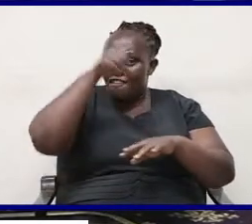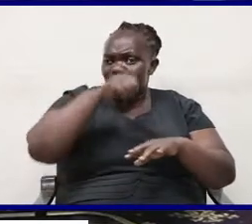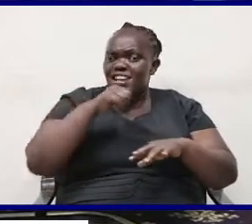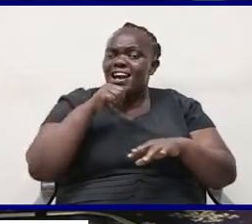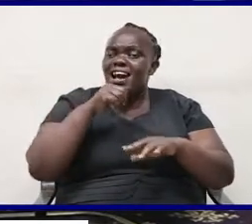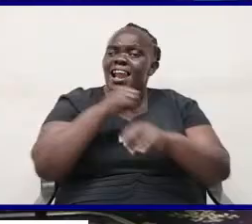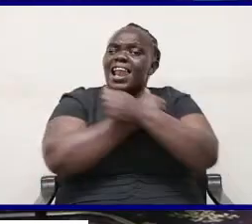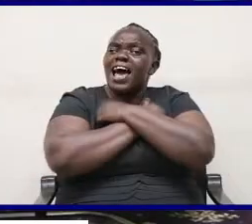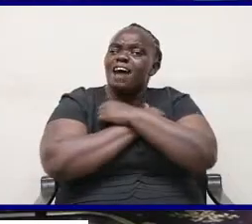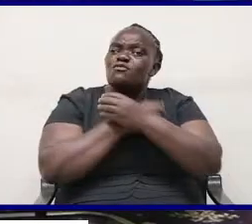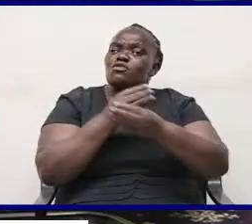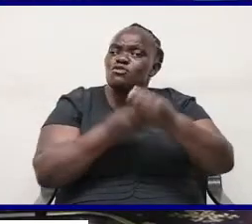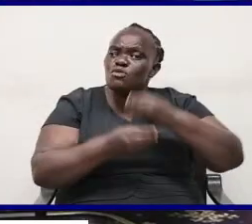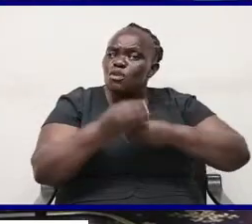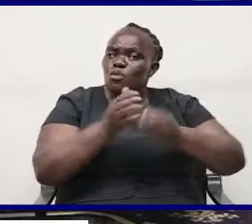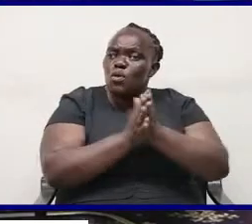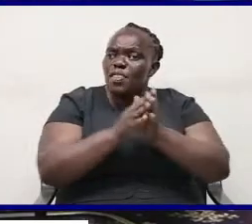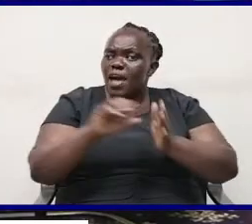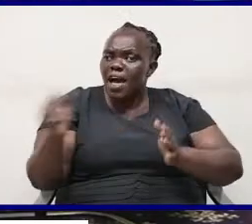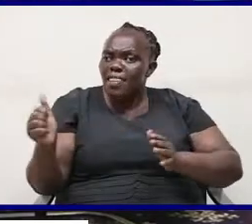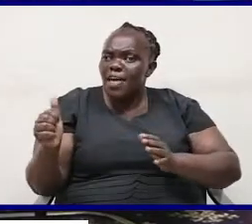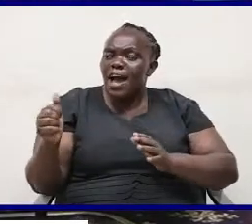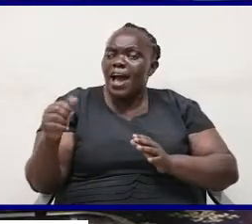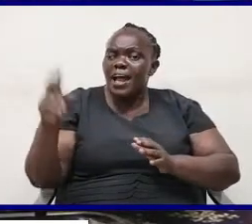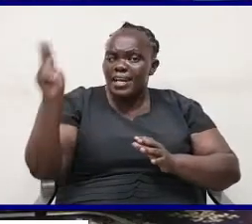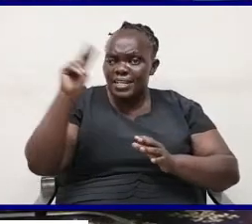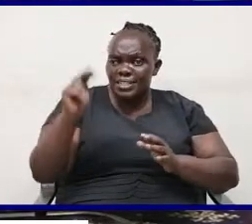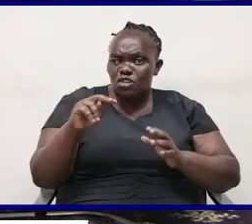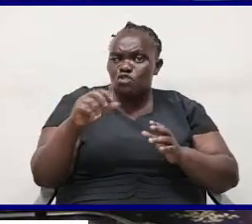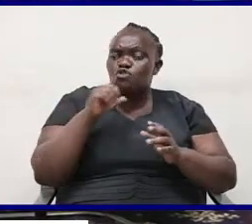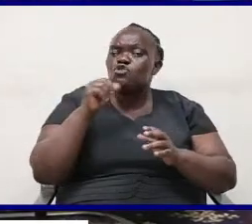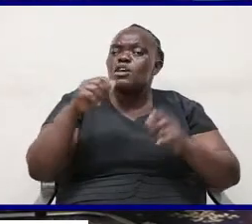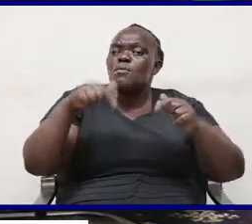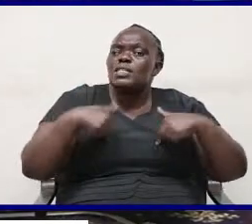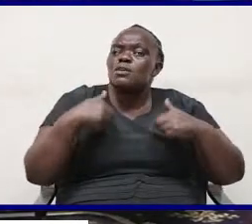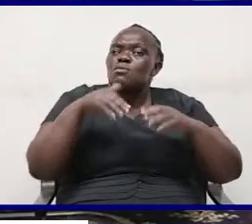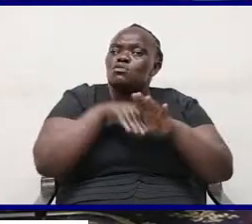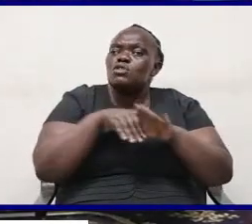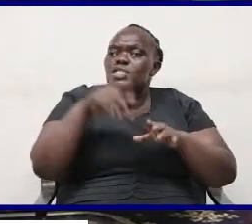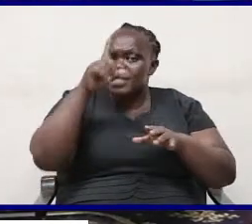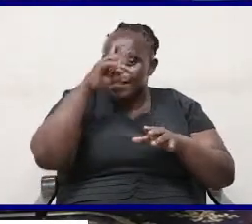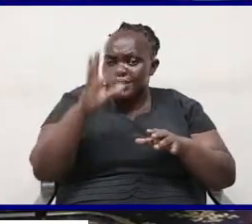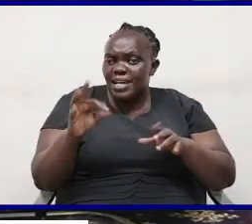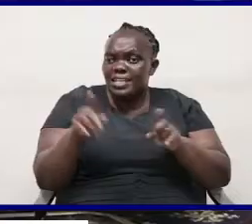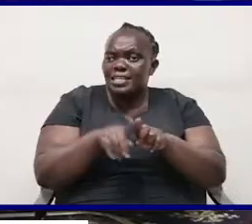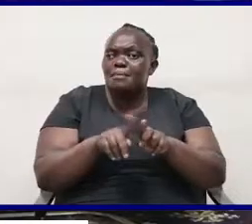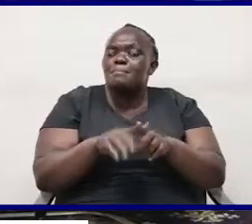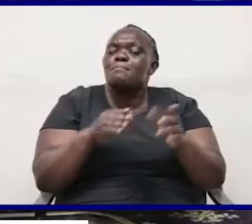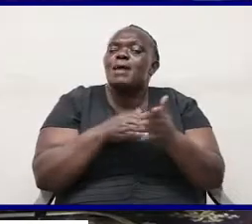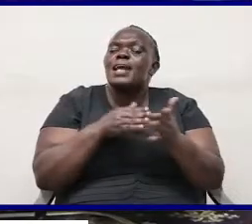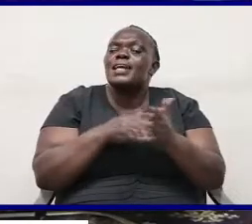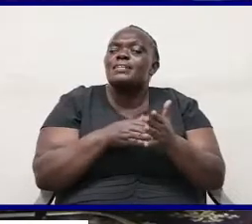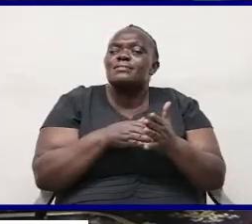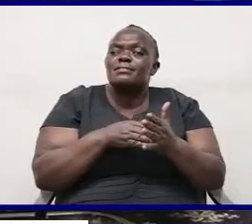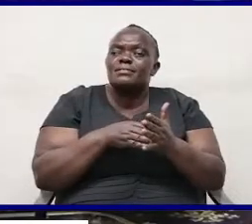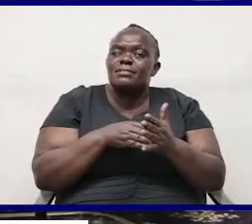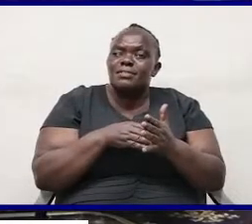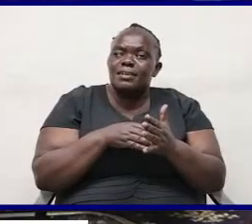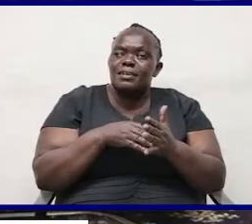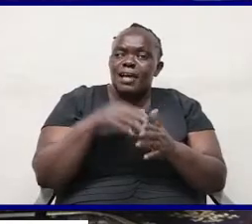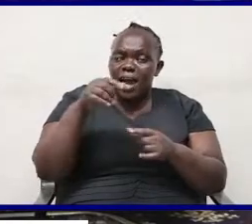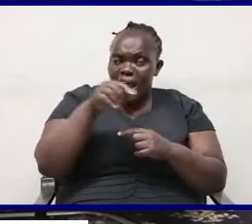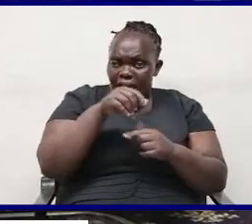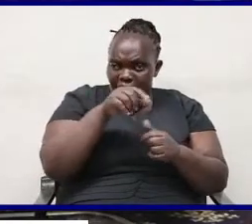we like to trade with other foreign nations other than ourselves, and putting very serious tariff barriers, non-tariff barriers,